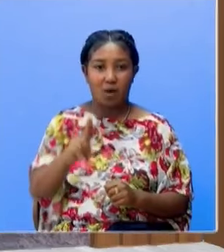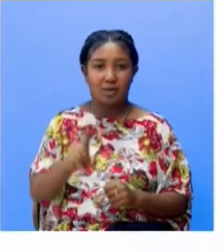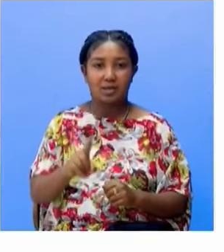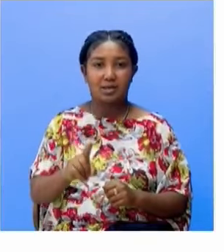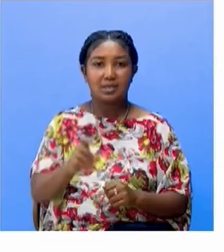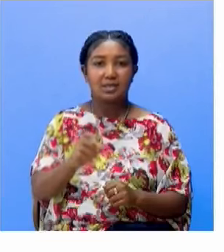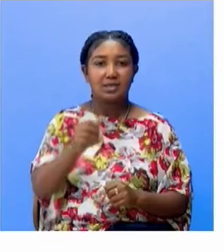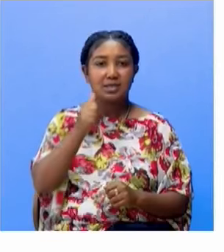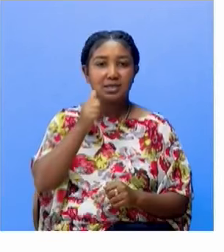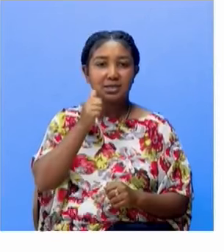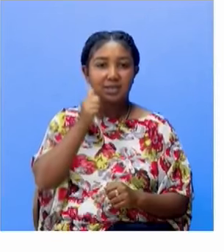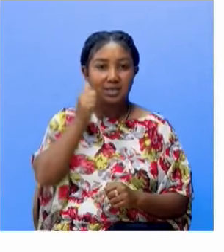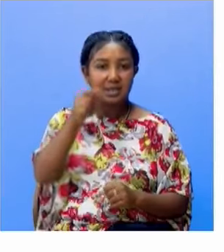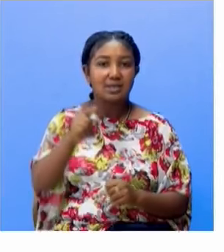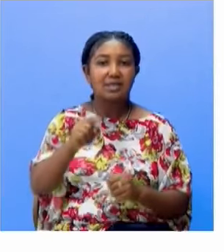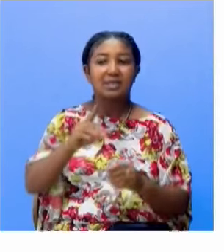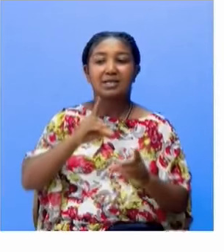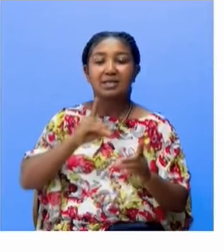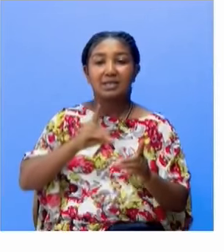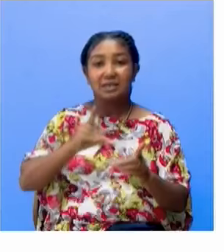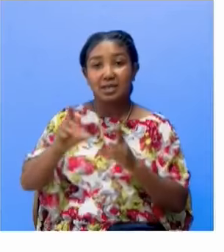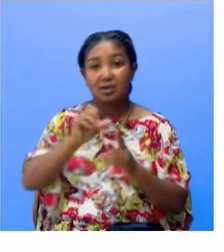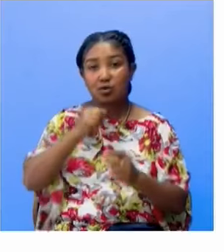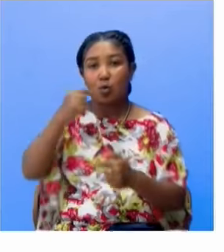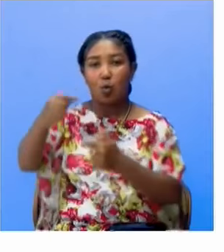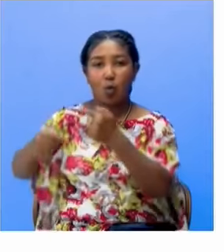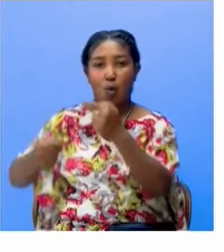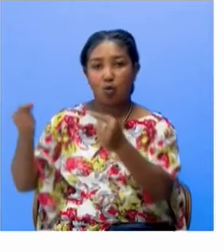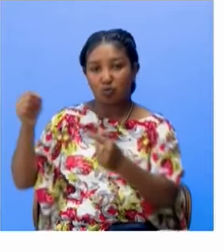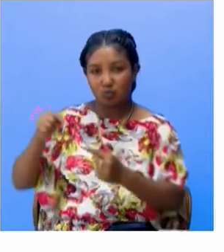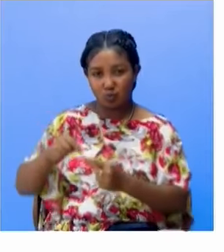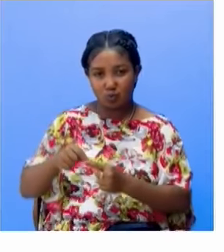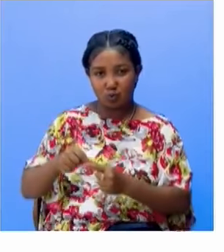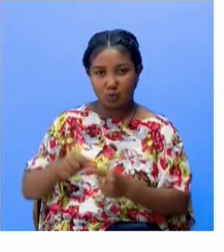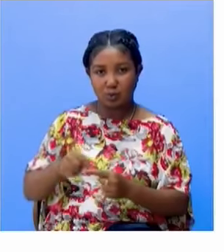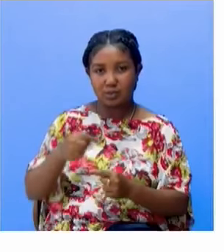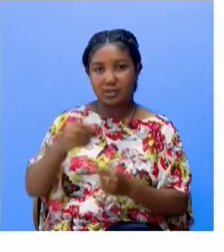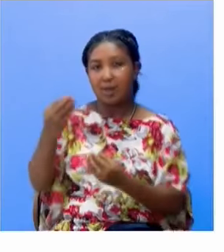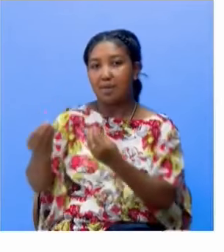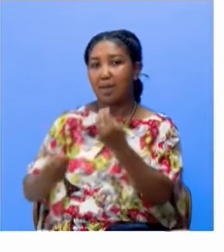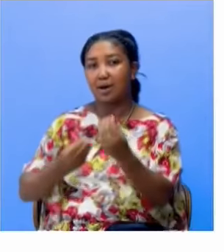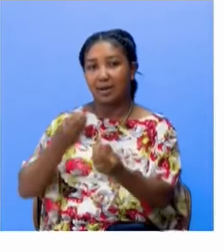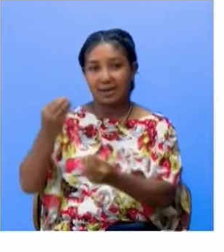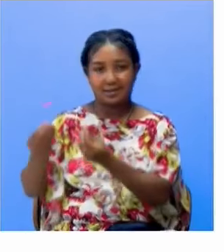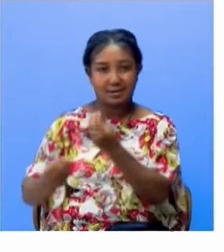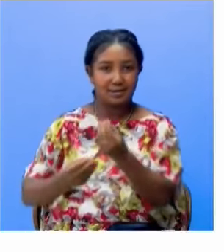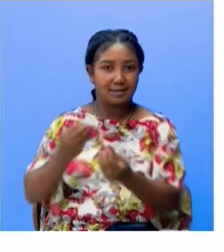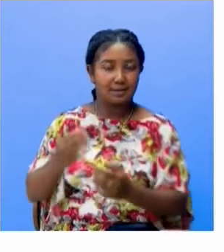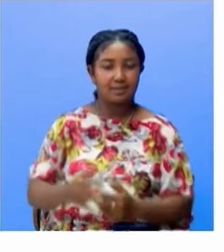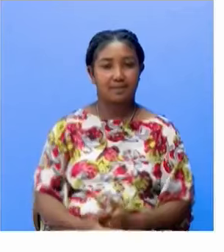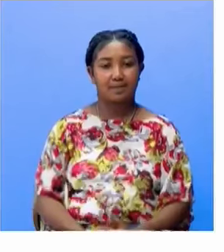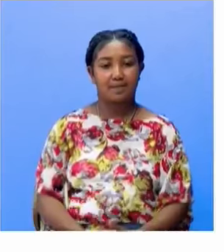didn't go to the market.